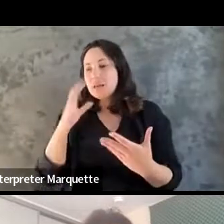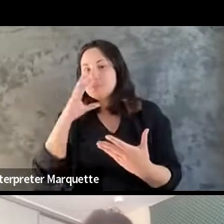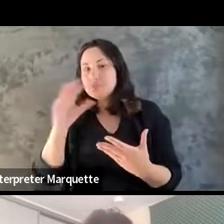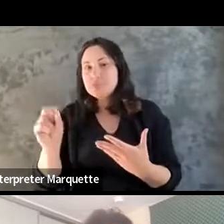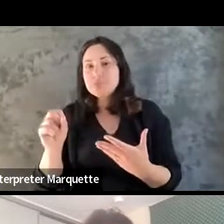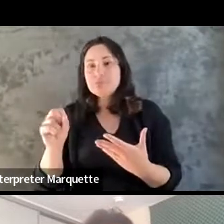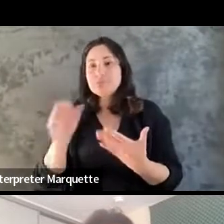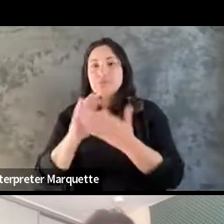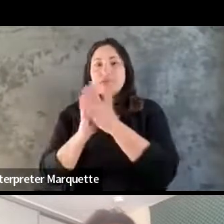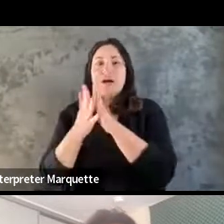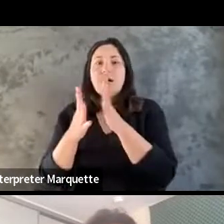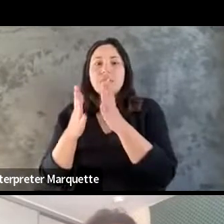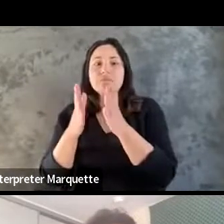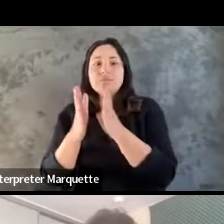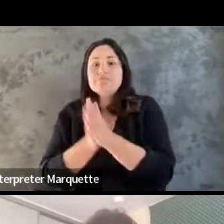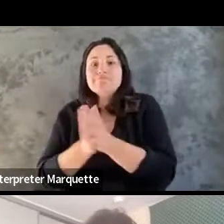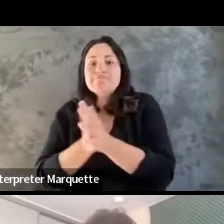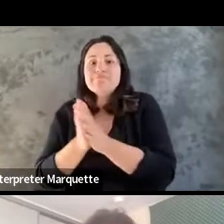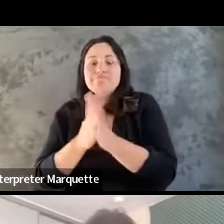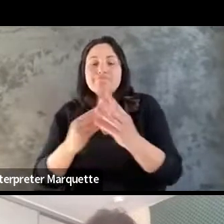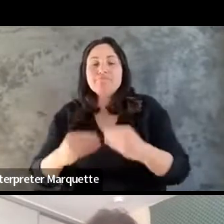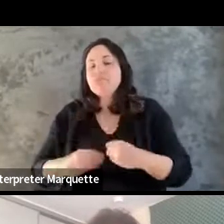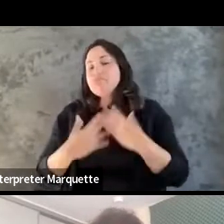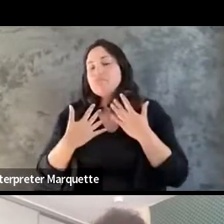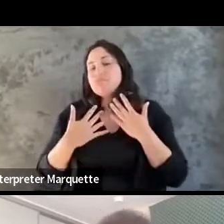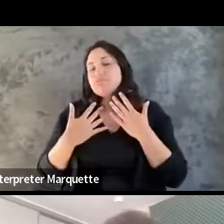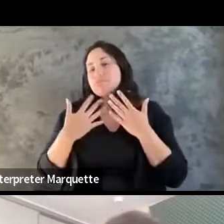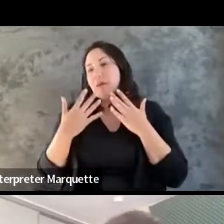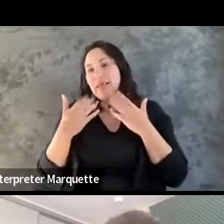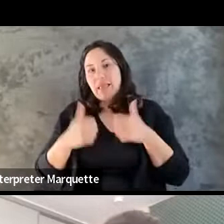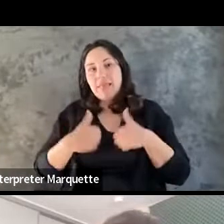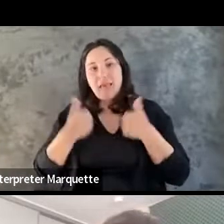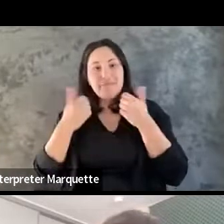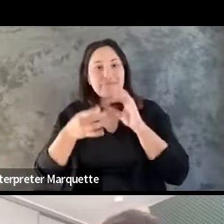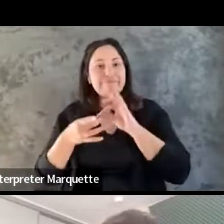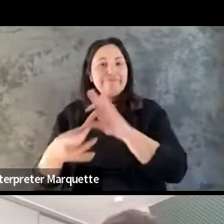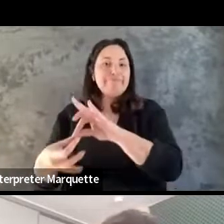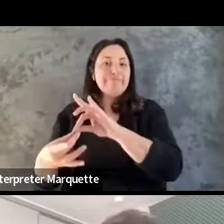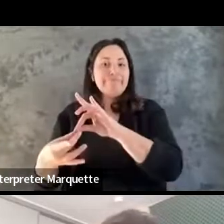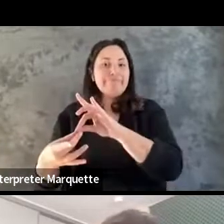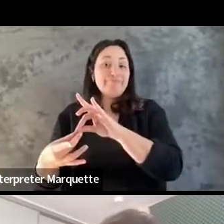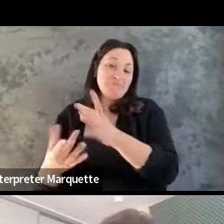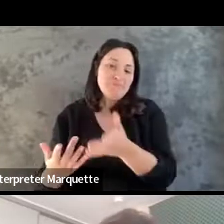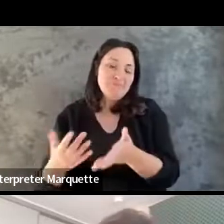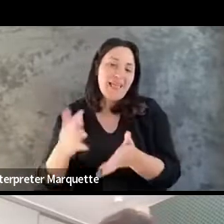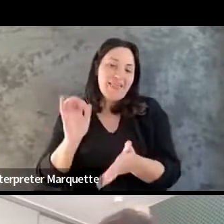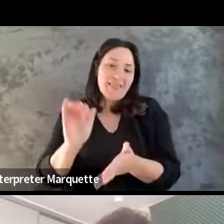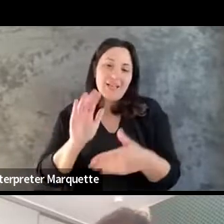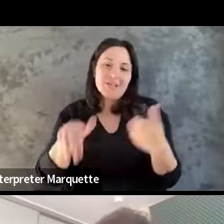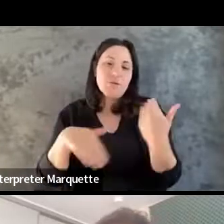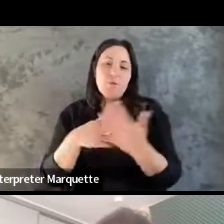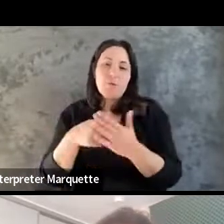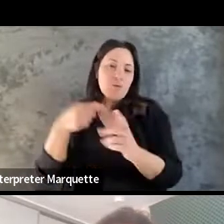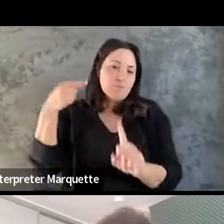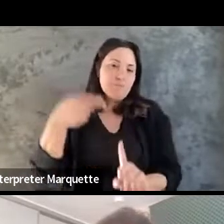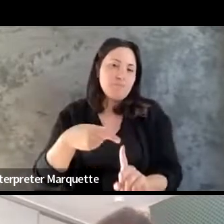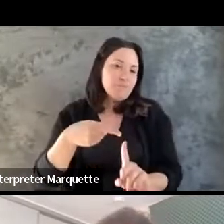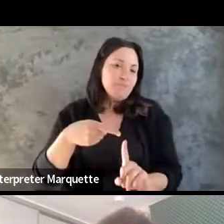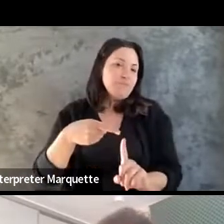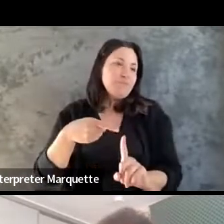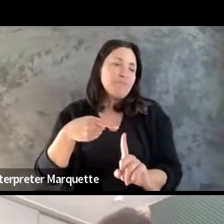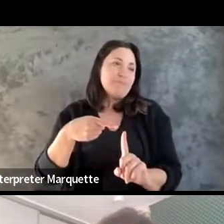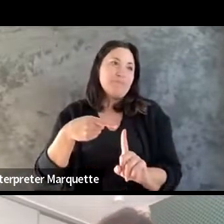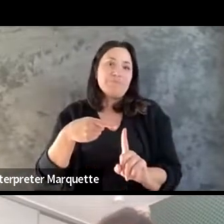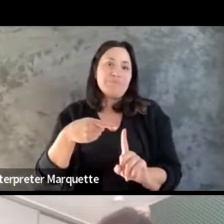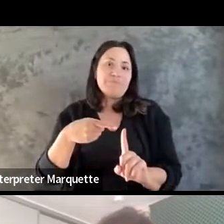become passionate, that become a lifelong connection for them. And that's really the whole spirit of what our goal is